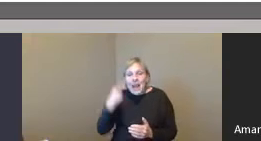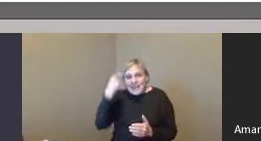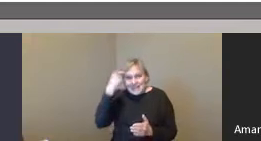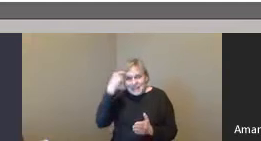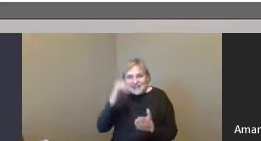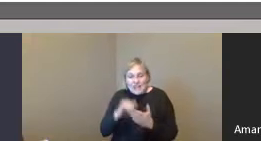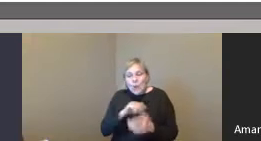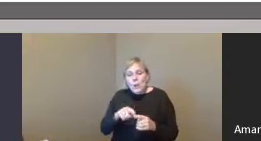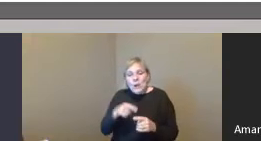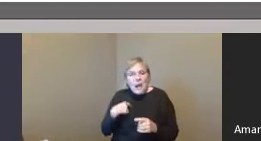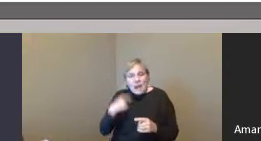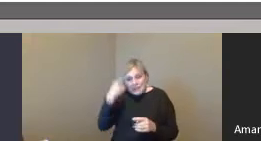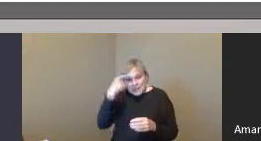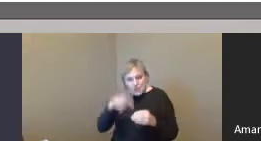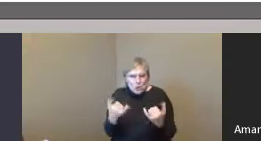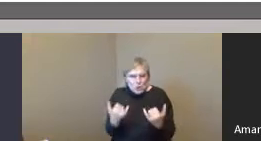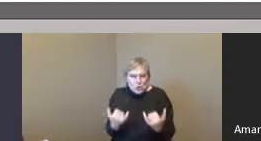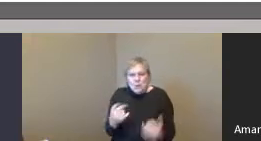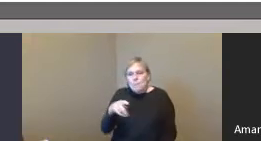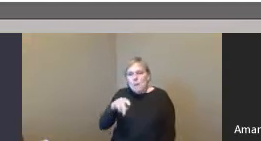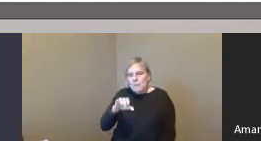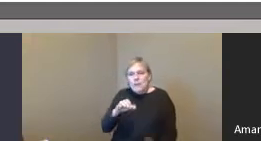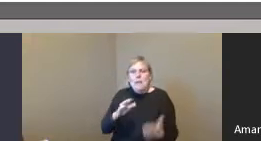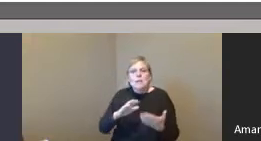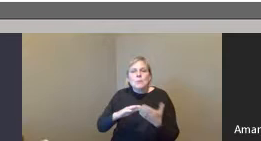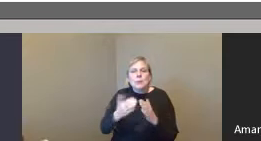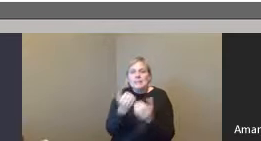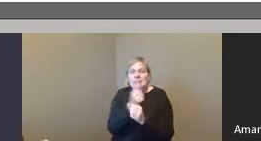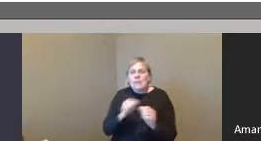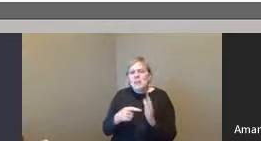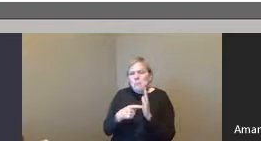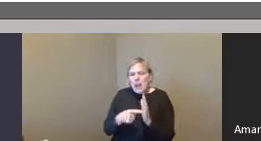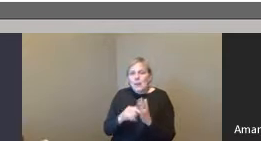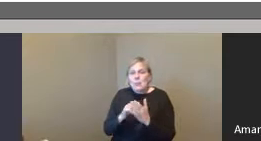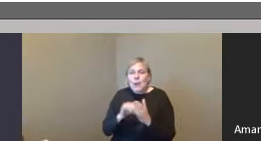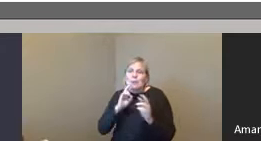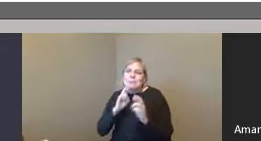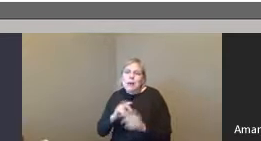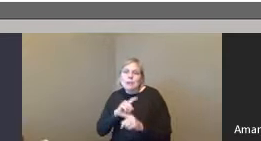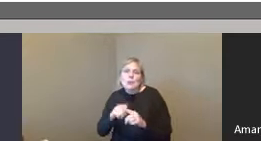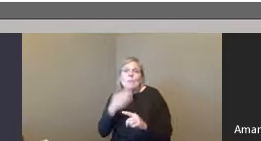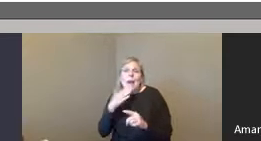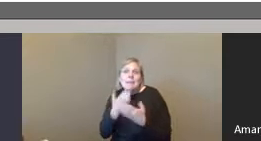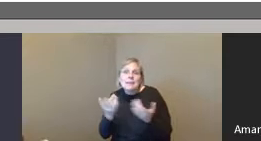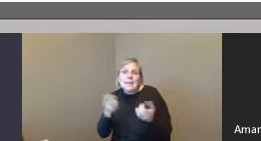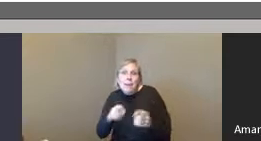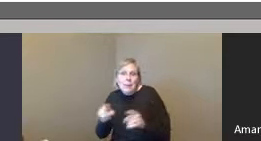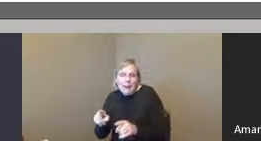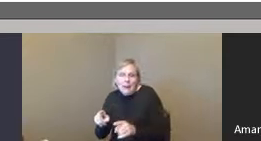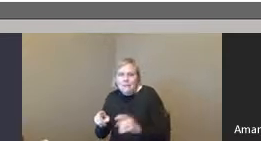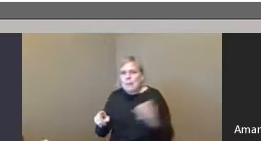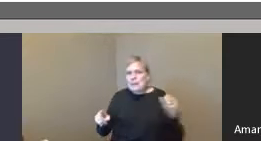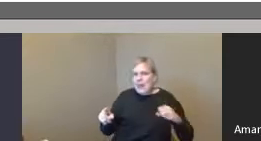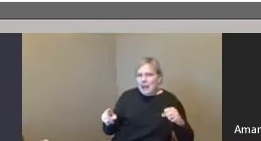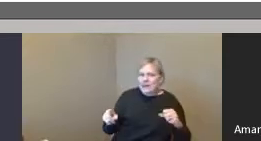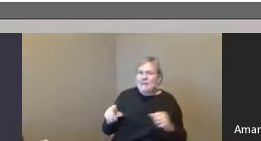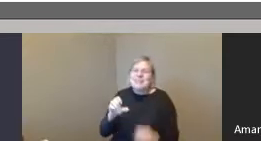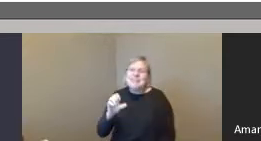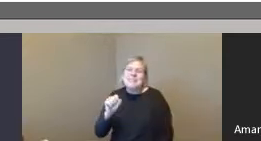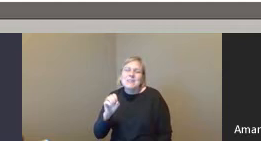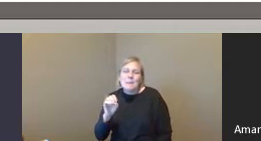that when I think about the current public community safety model, it is kind of that response to bad things happening. Yeah. So it's